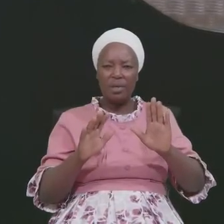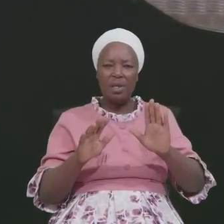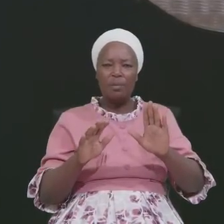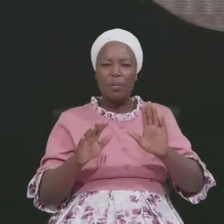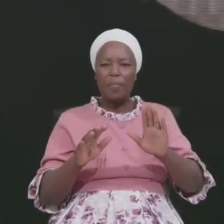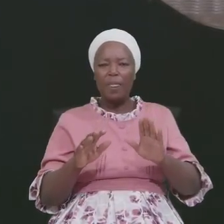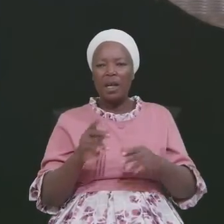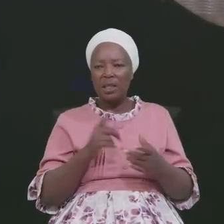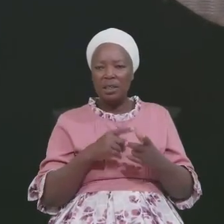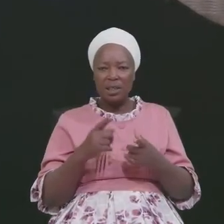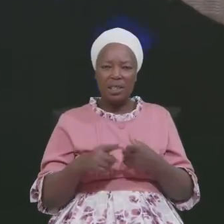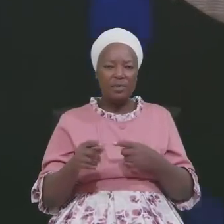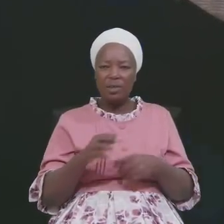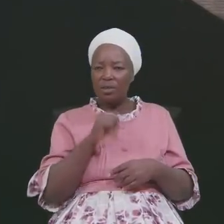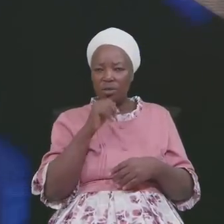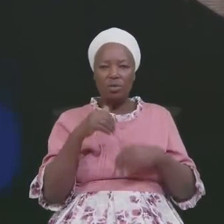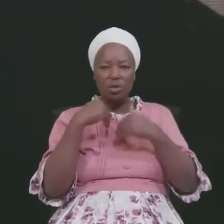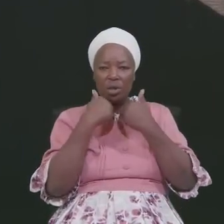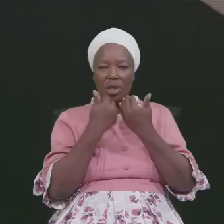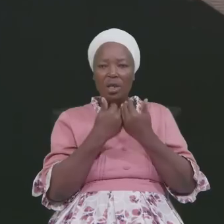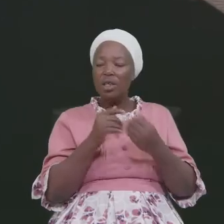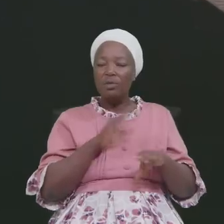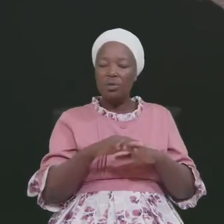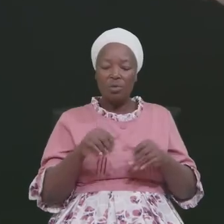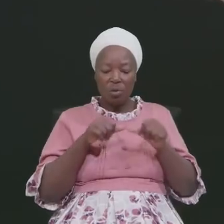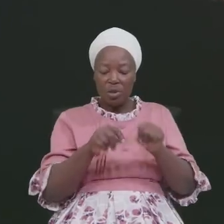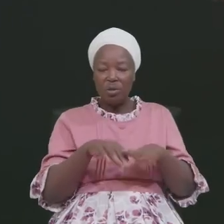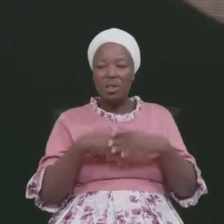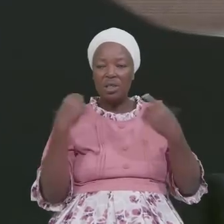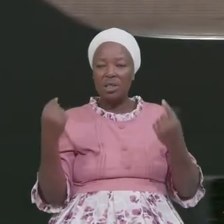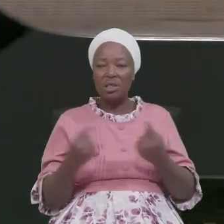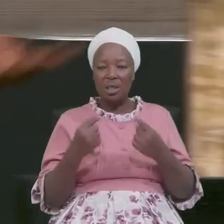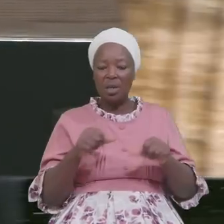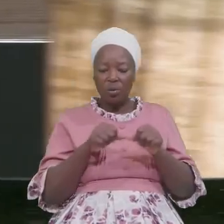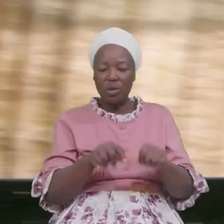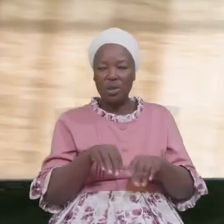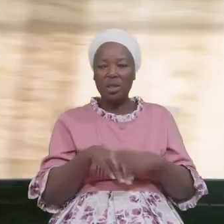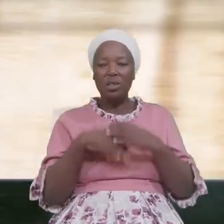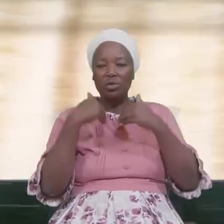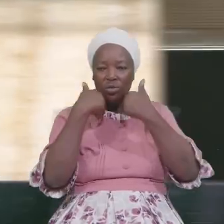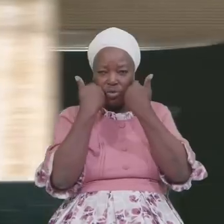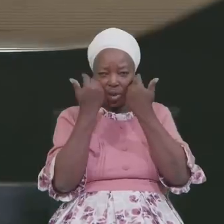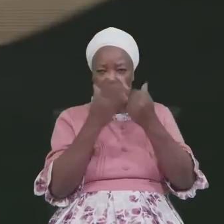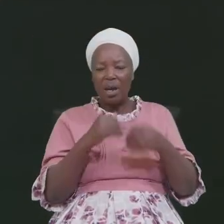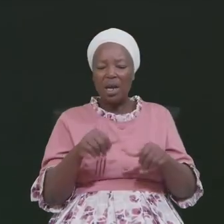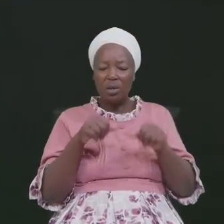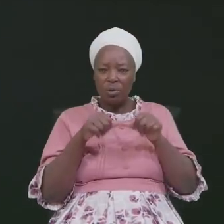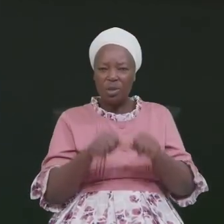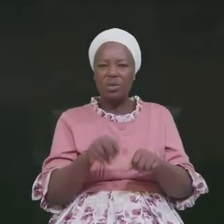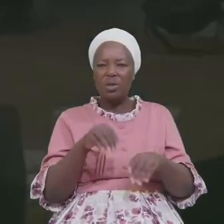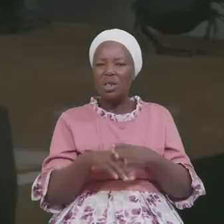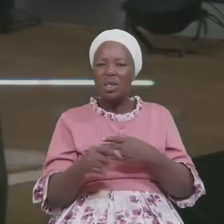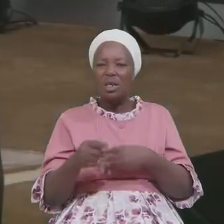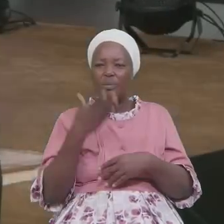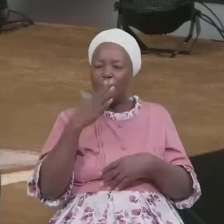in shame, continue in sin, continue in degradation,